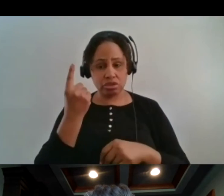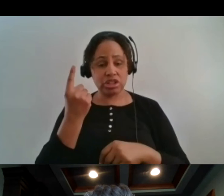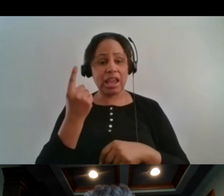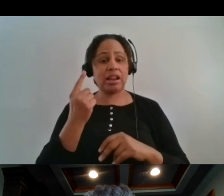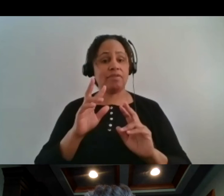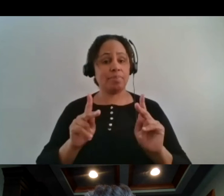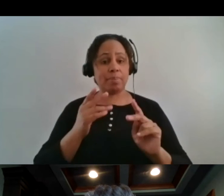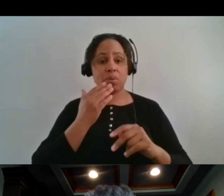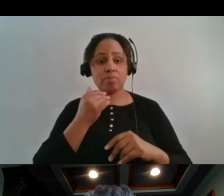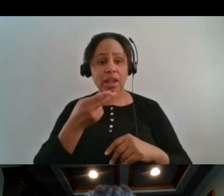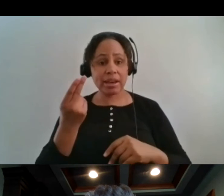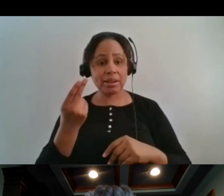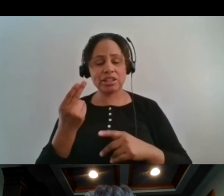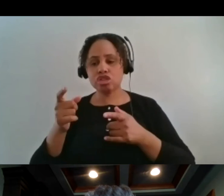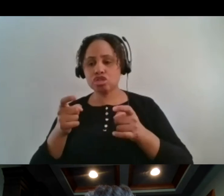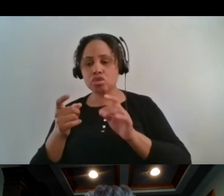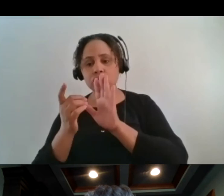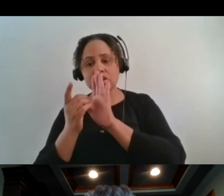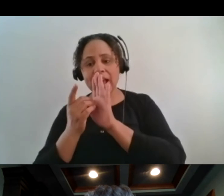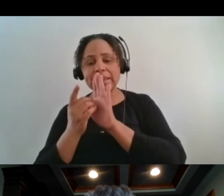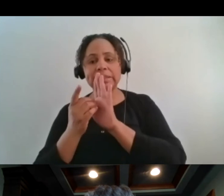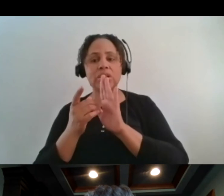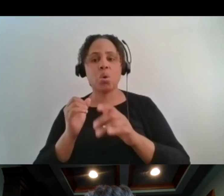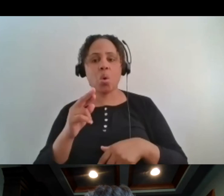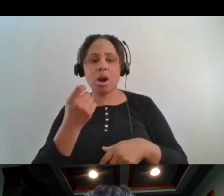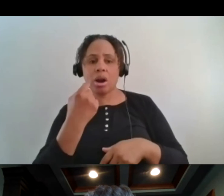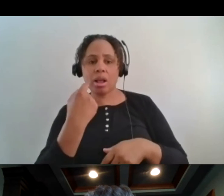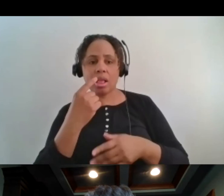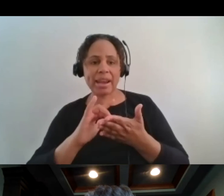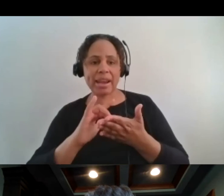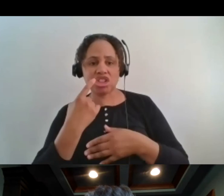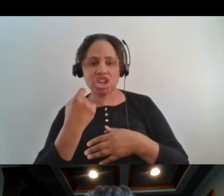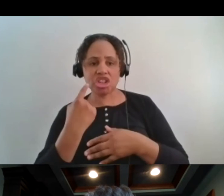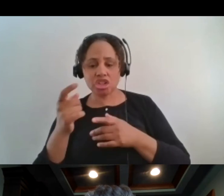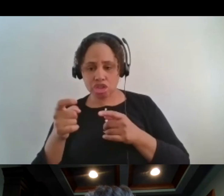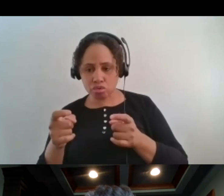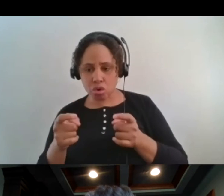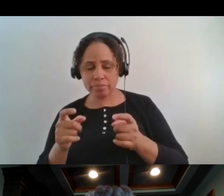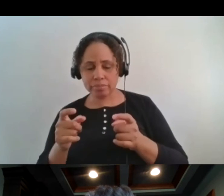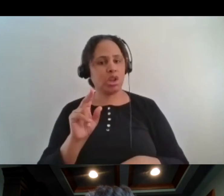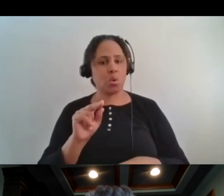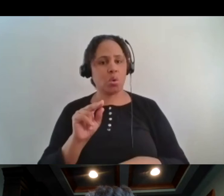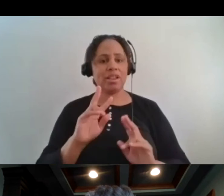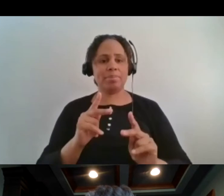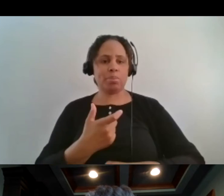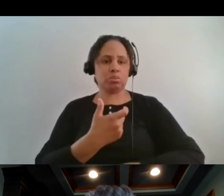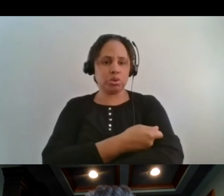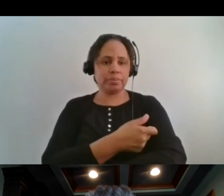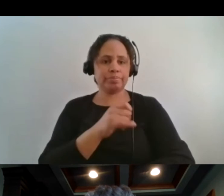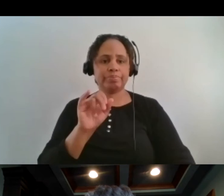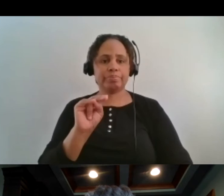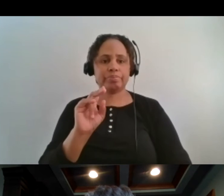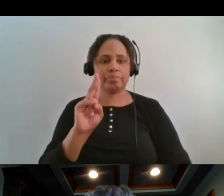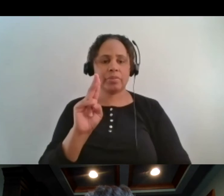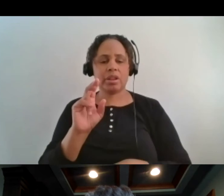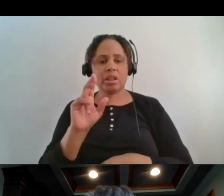controlled or with, oral medications, this is not for them. It's for people on insulin. And typically we